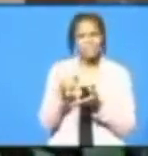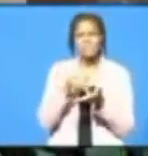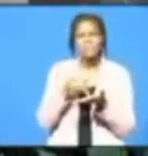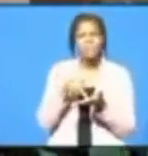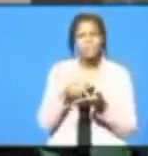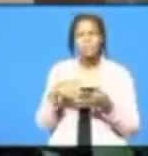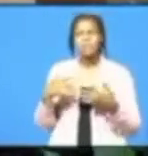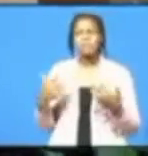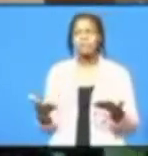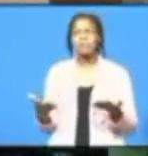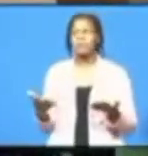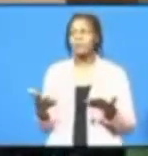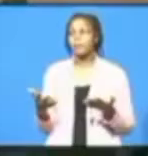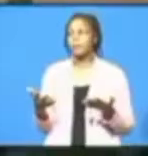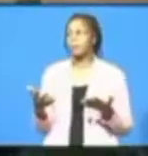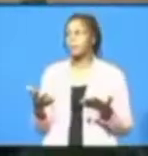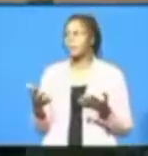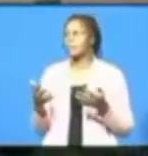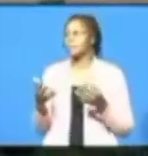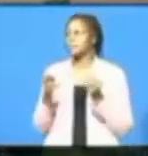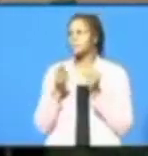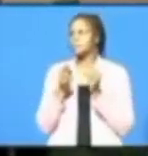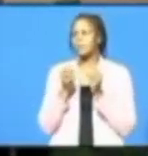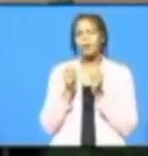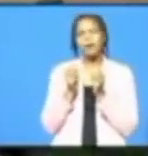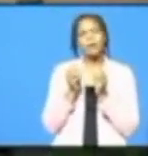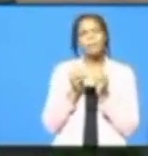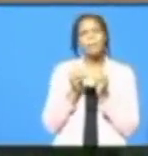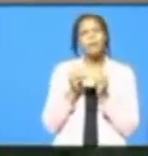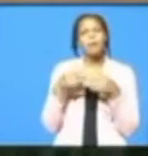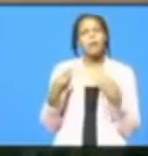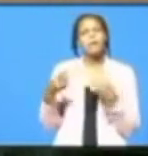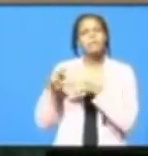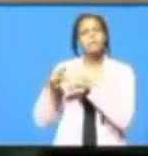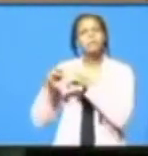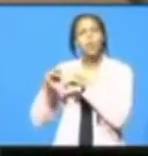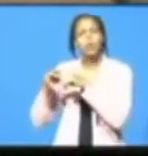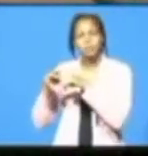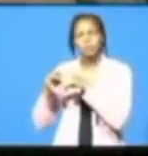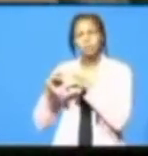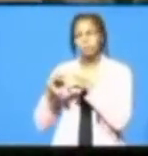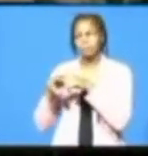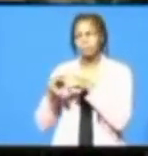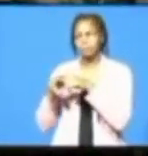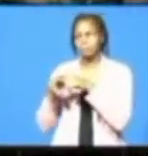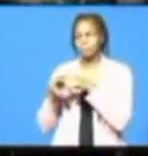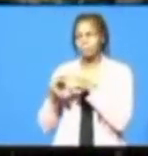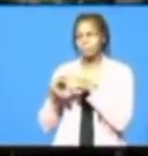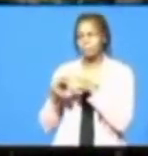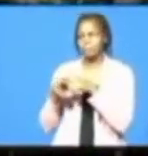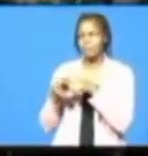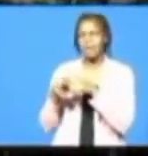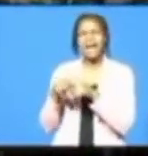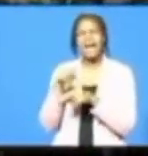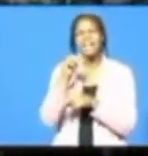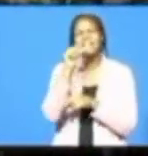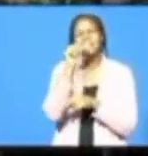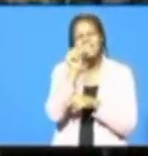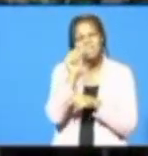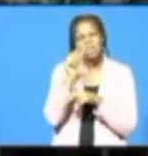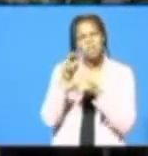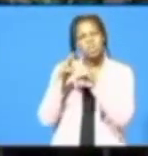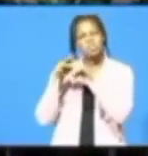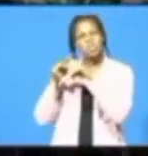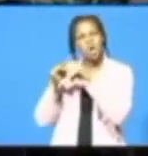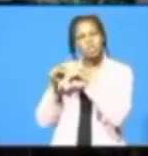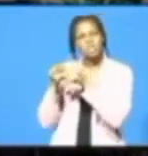poisoned is a little salt. Is a little salt. Just a little salt